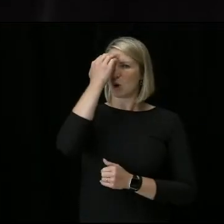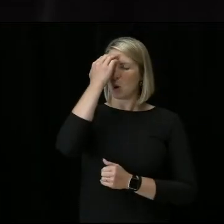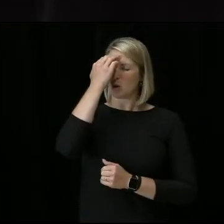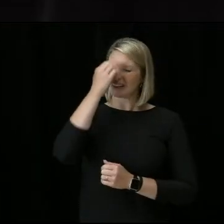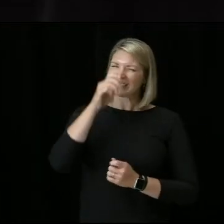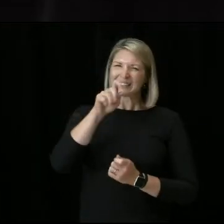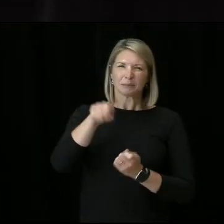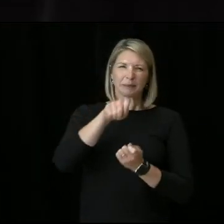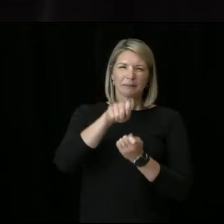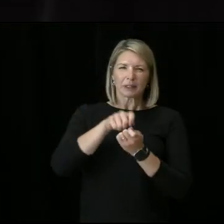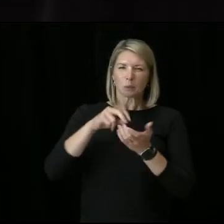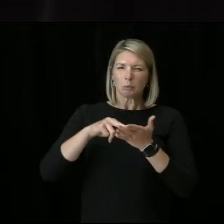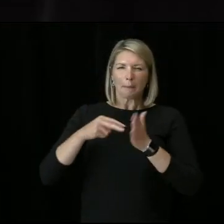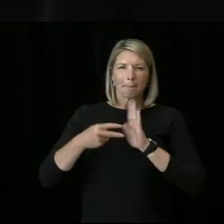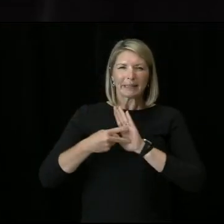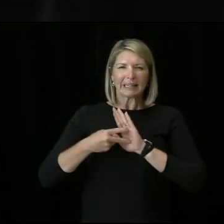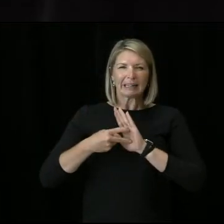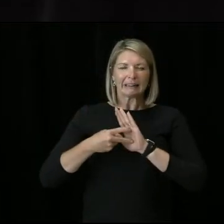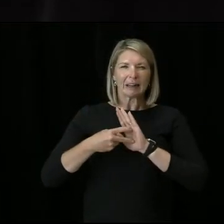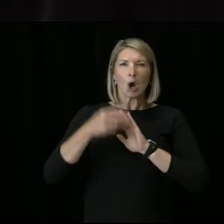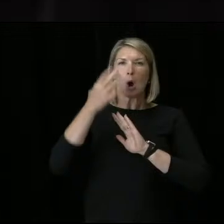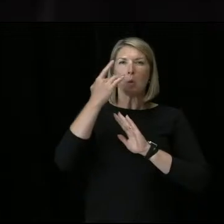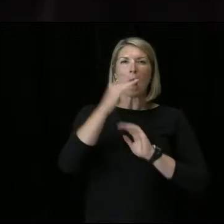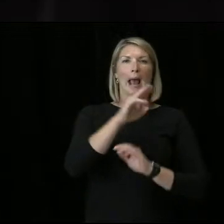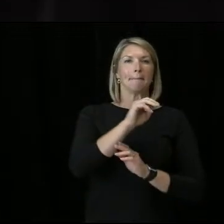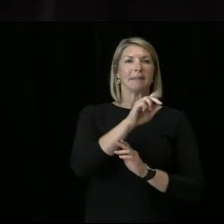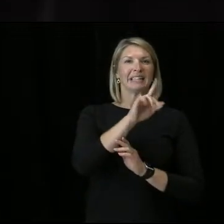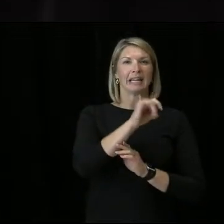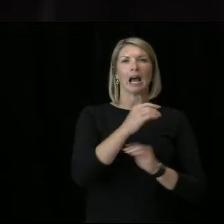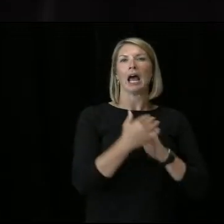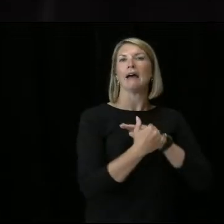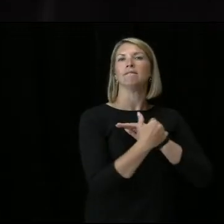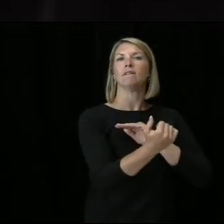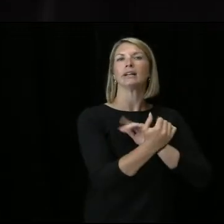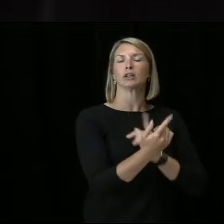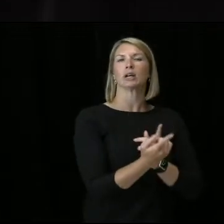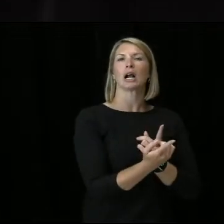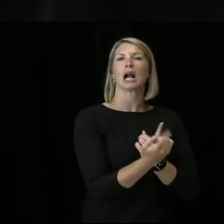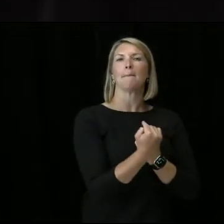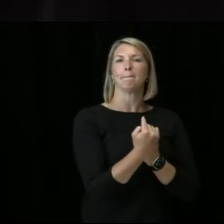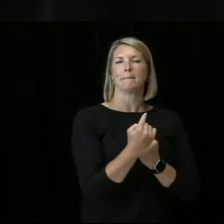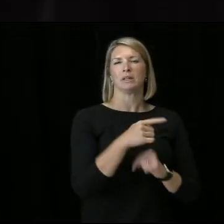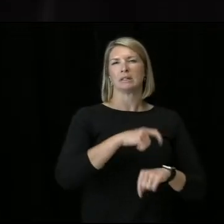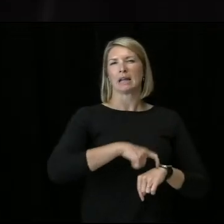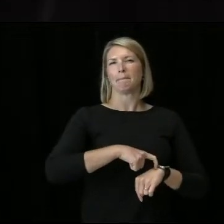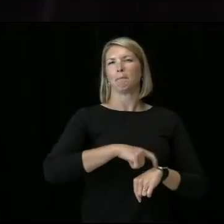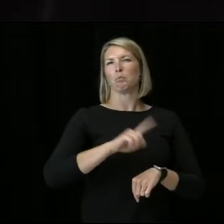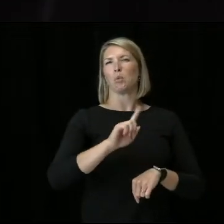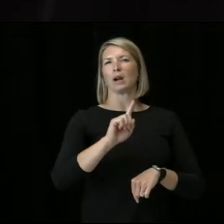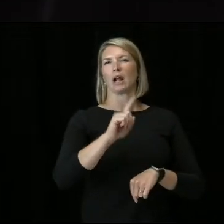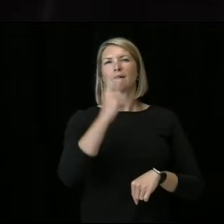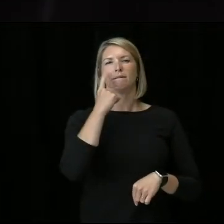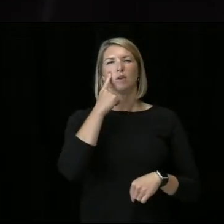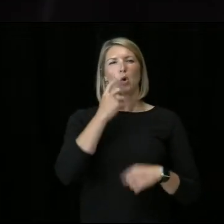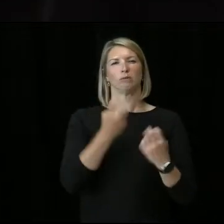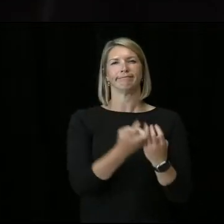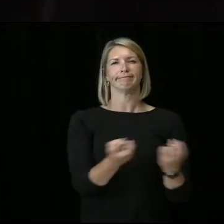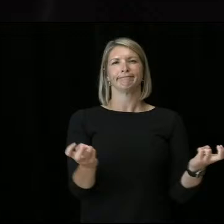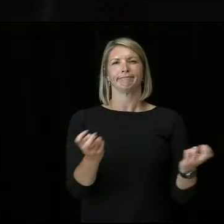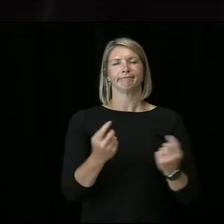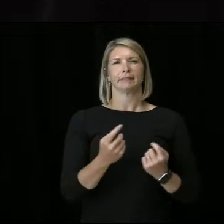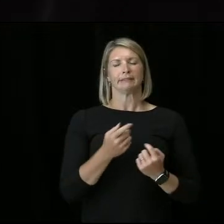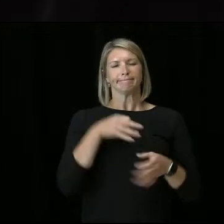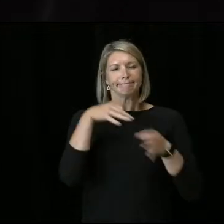briefing for media in the next half hour or so that will allow you to have a full understanding of the